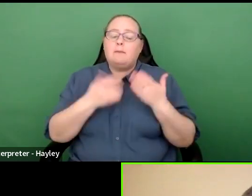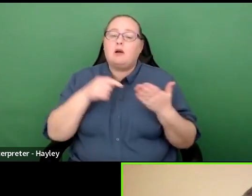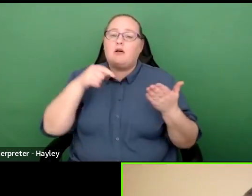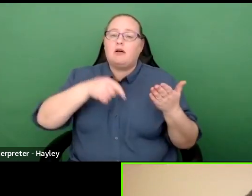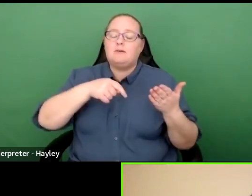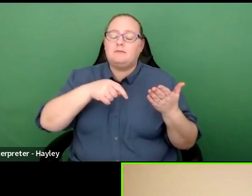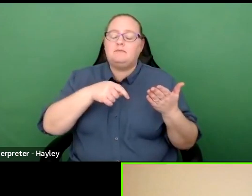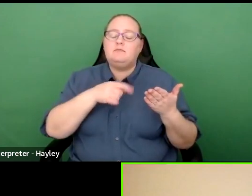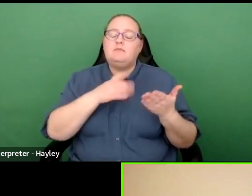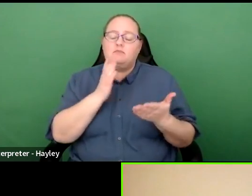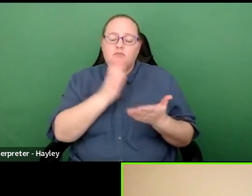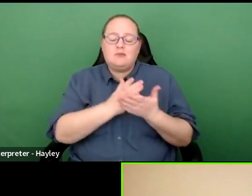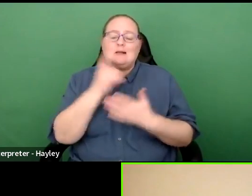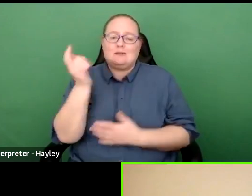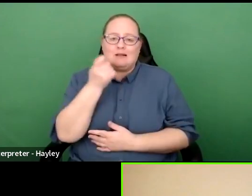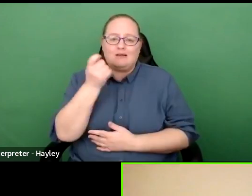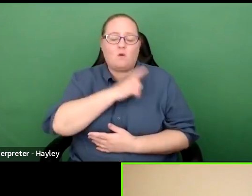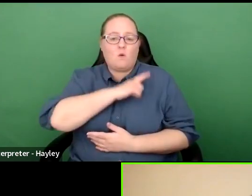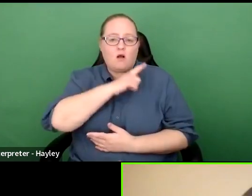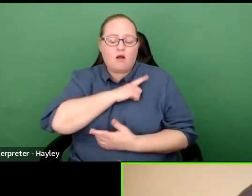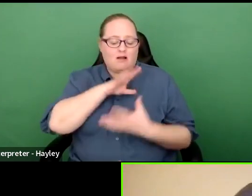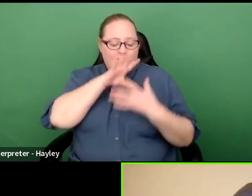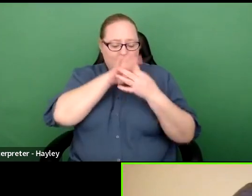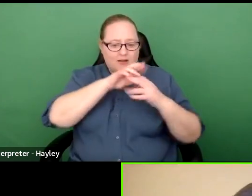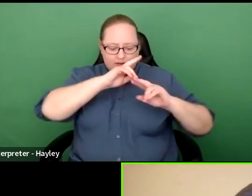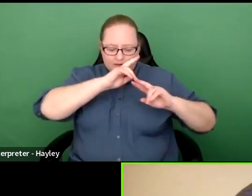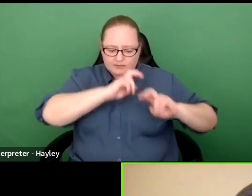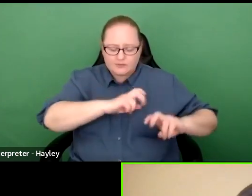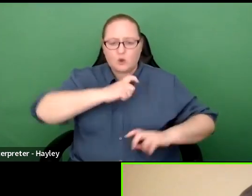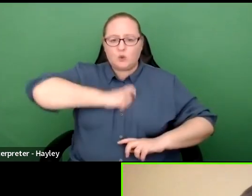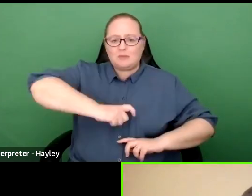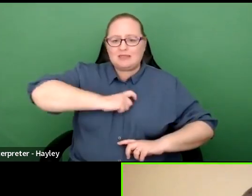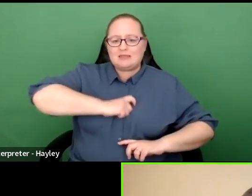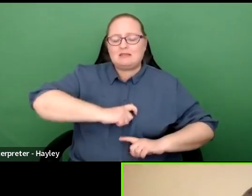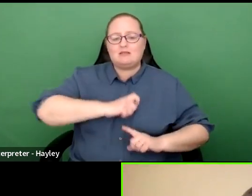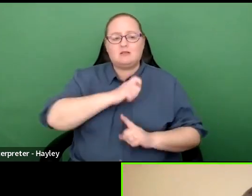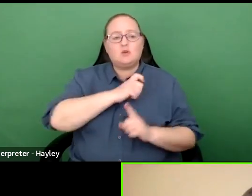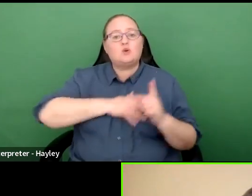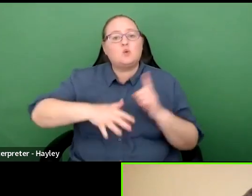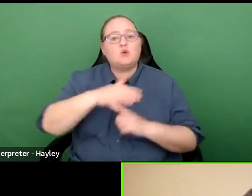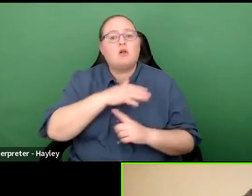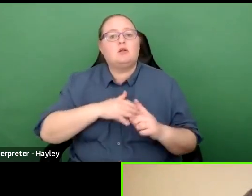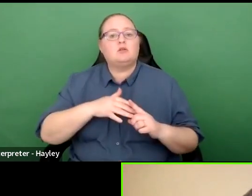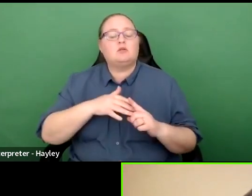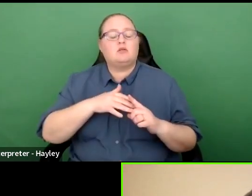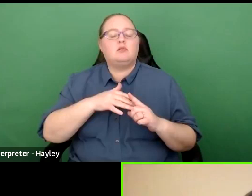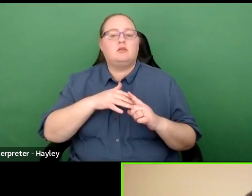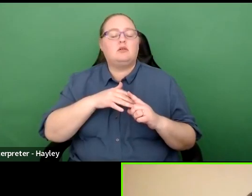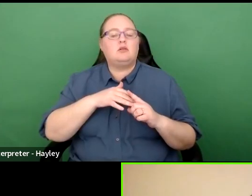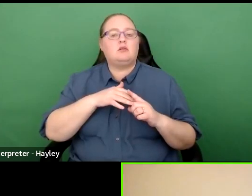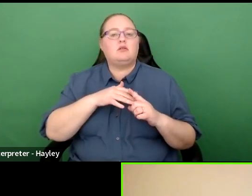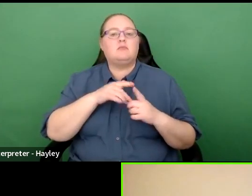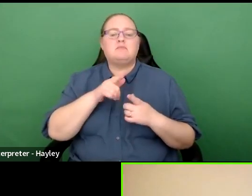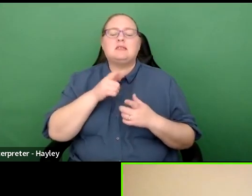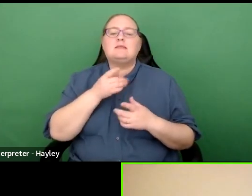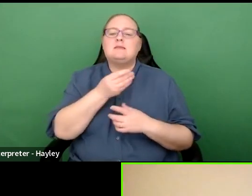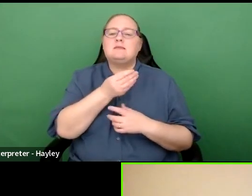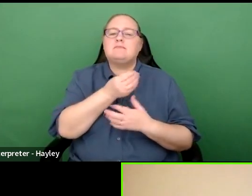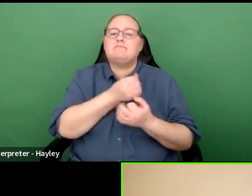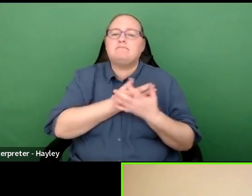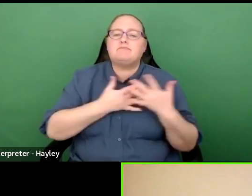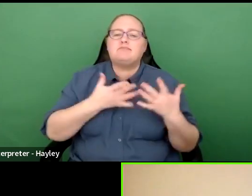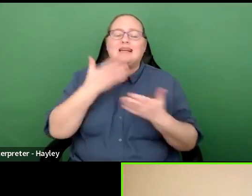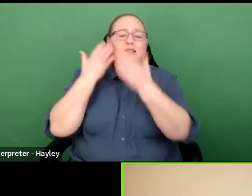approach, both sociological and humanistic, to the problem that many historians struggled with